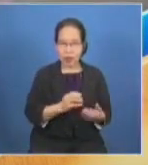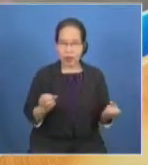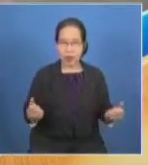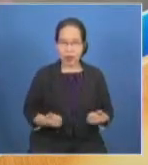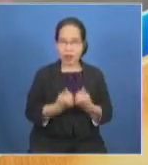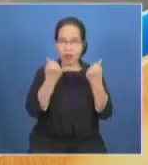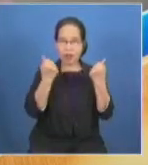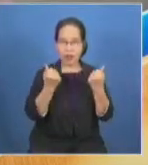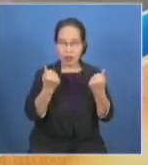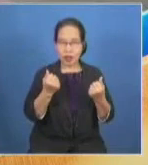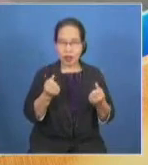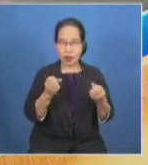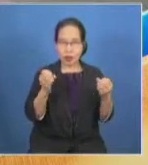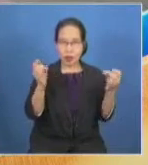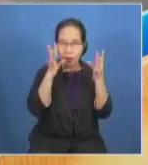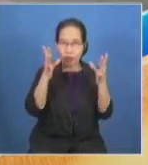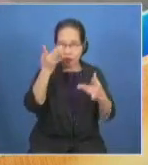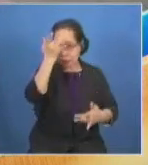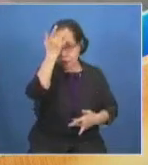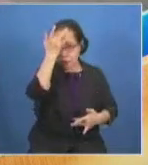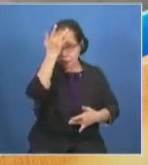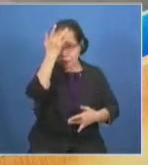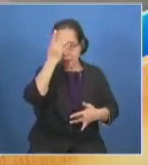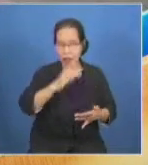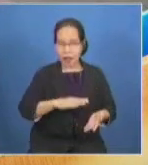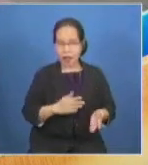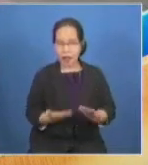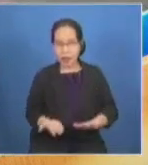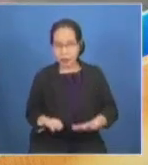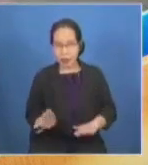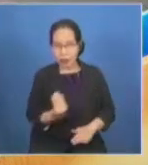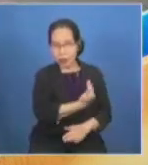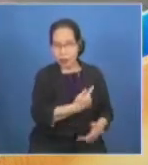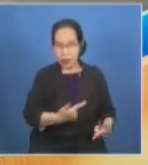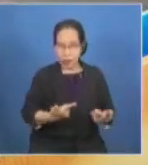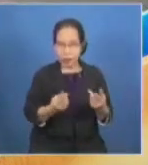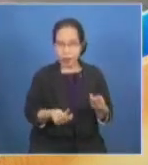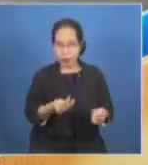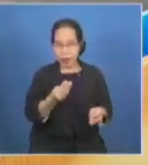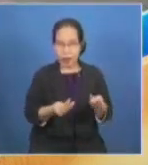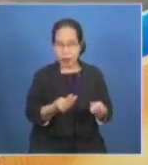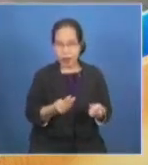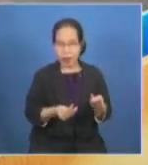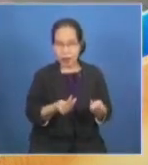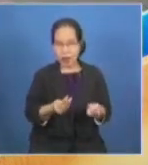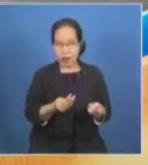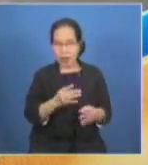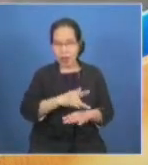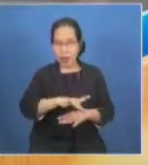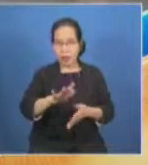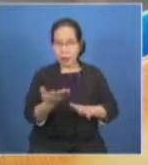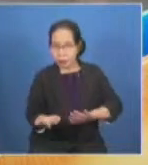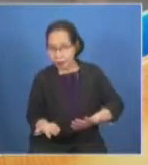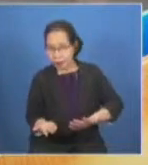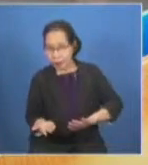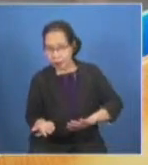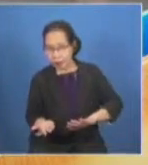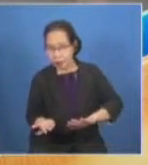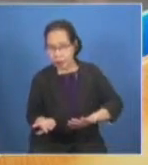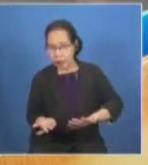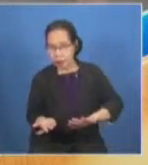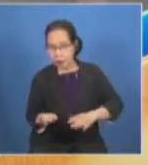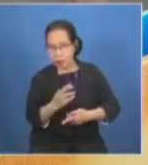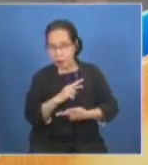from calamities, serious illnesses, because that will make our life perish.